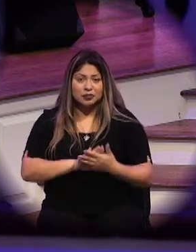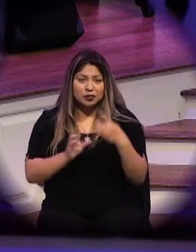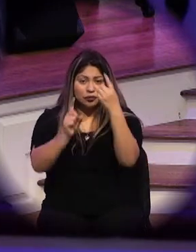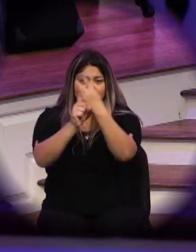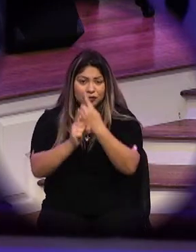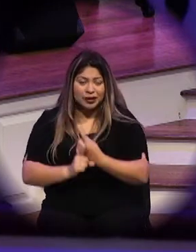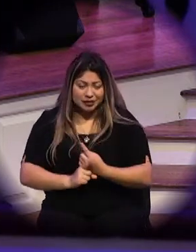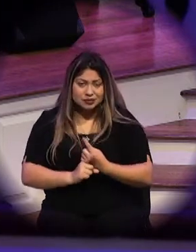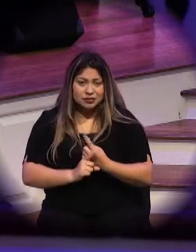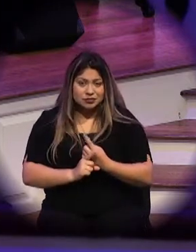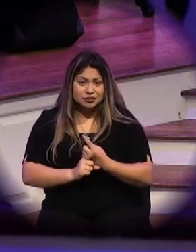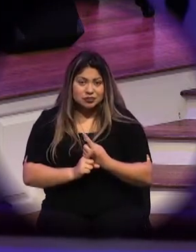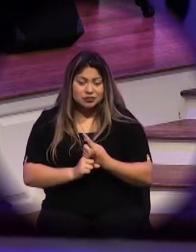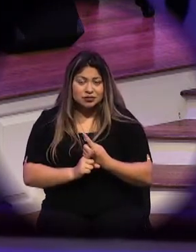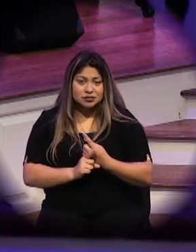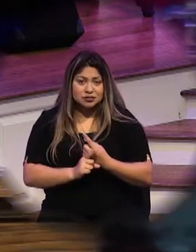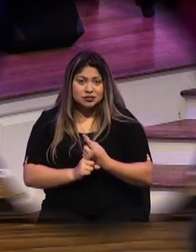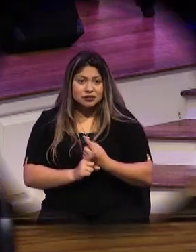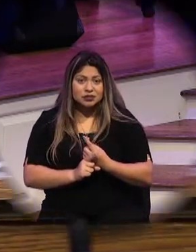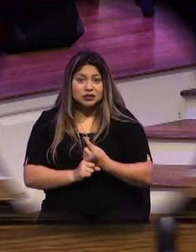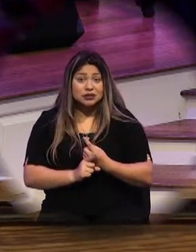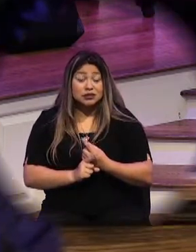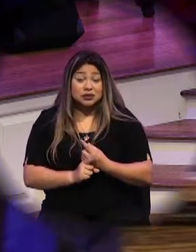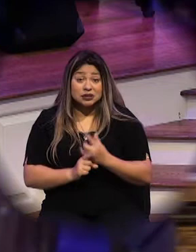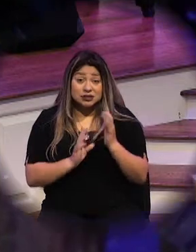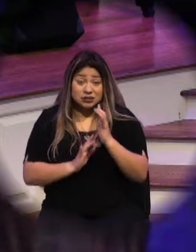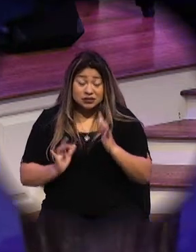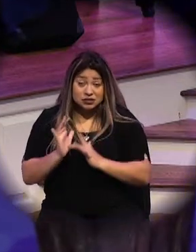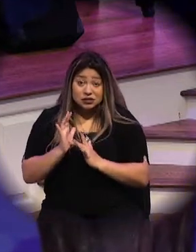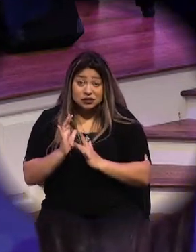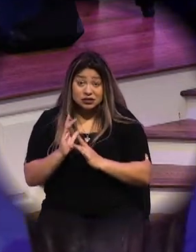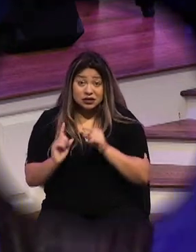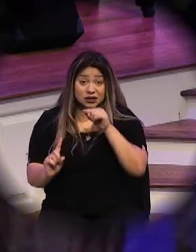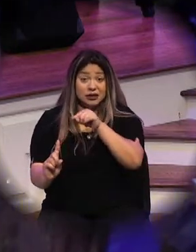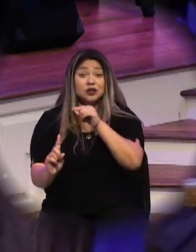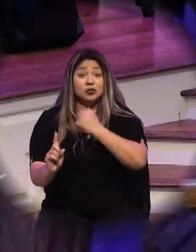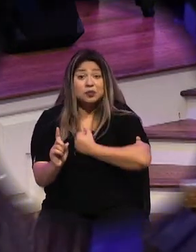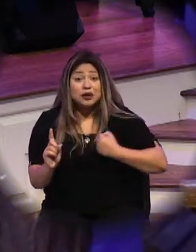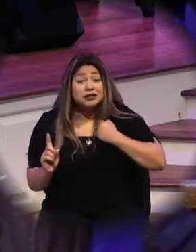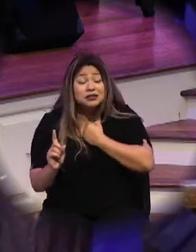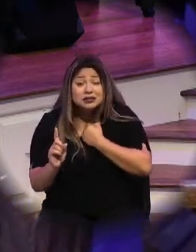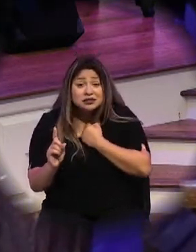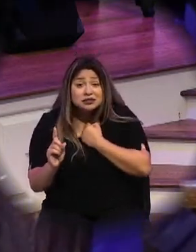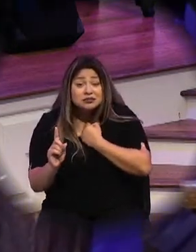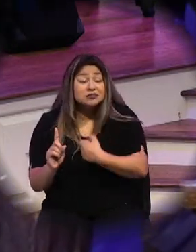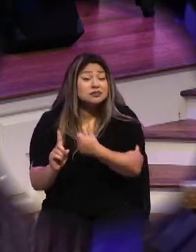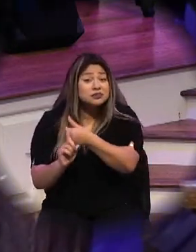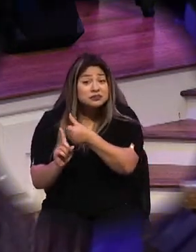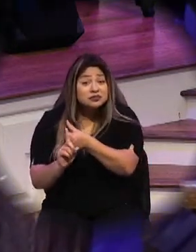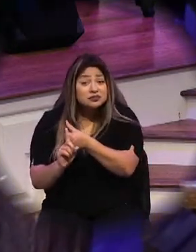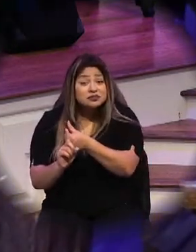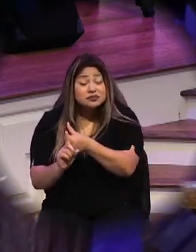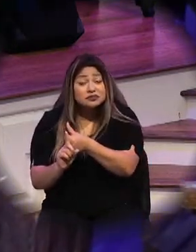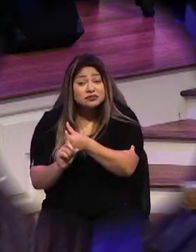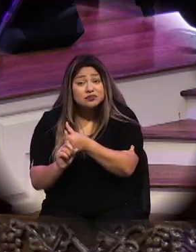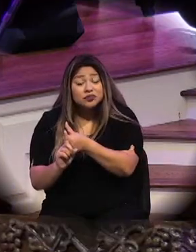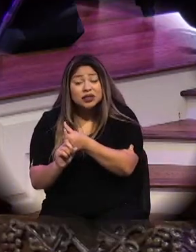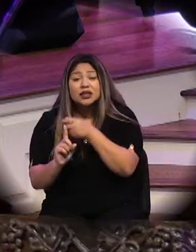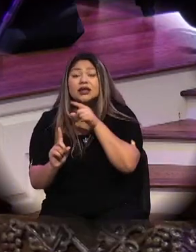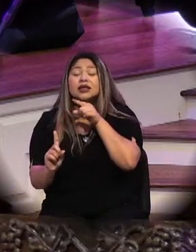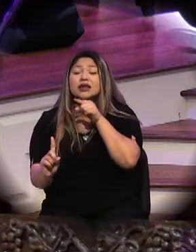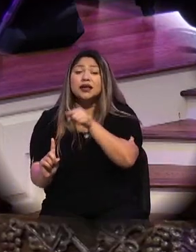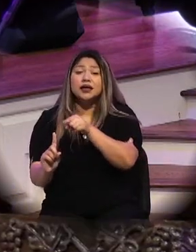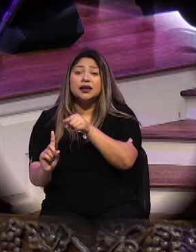Corinthians. It's not so much that Jesus repented, but in taking our sin upon Himself, in humbling Himself